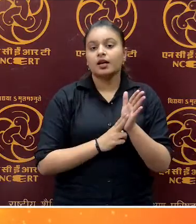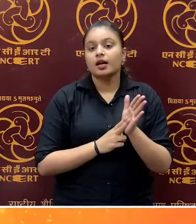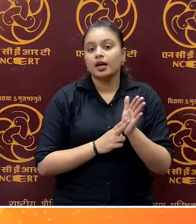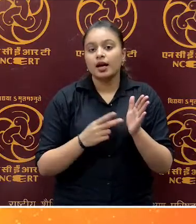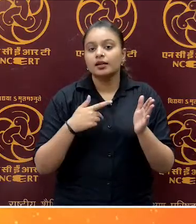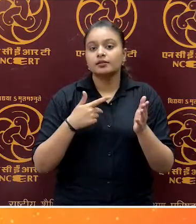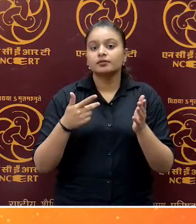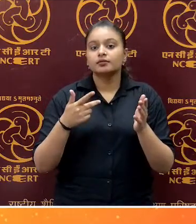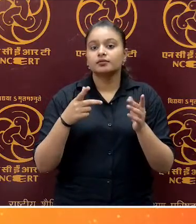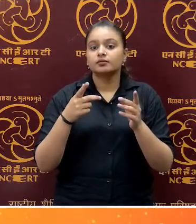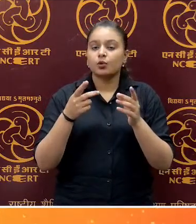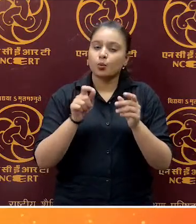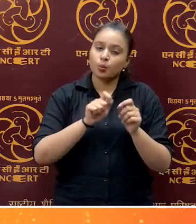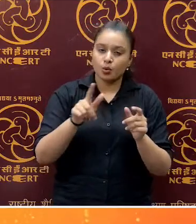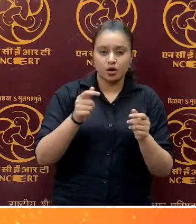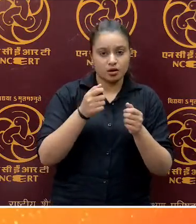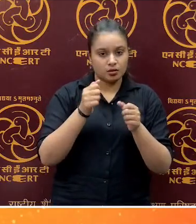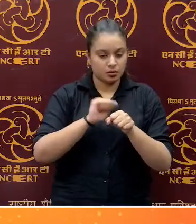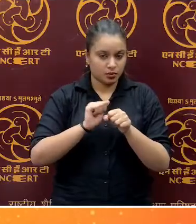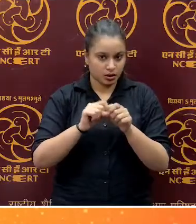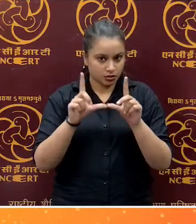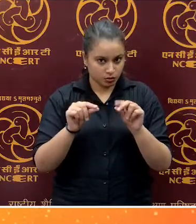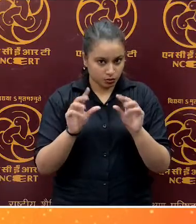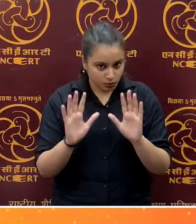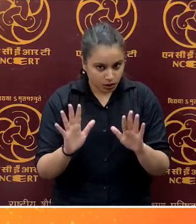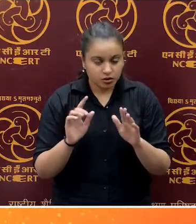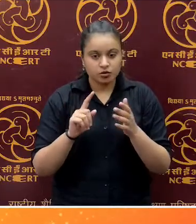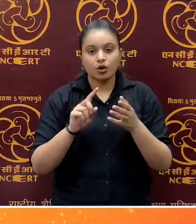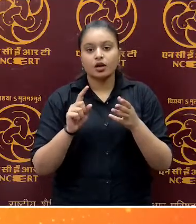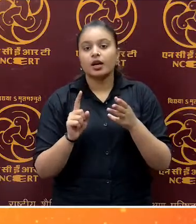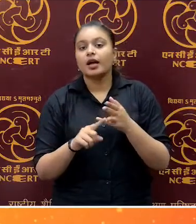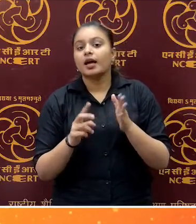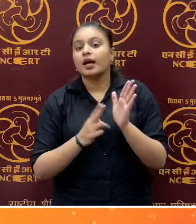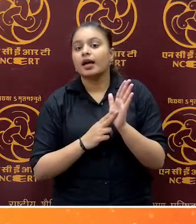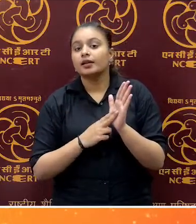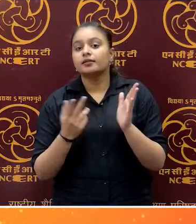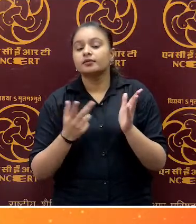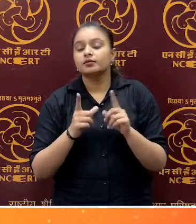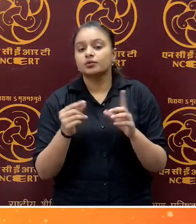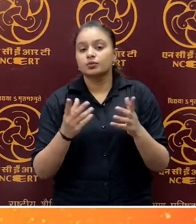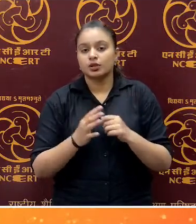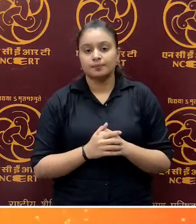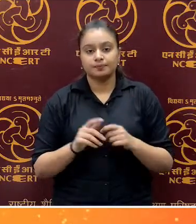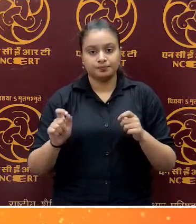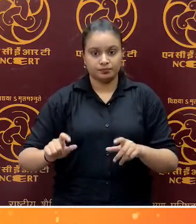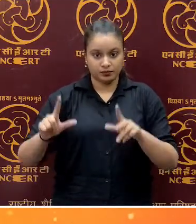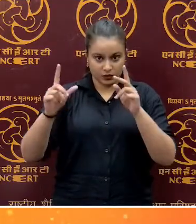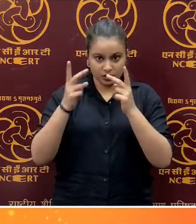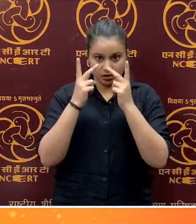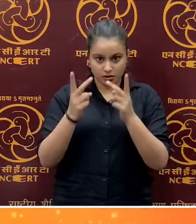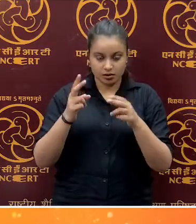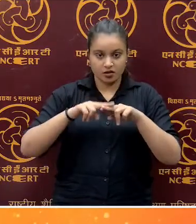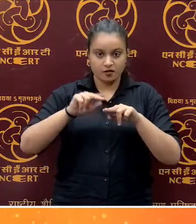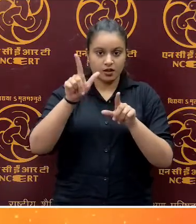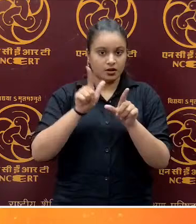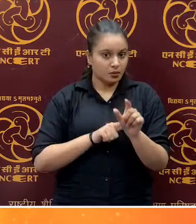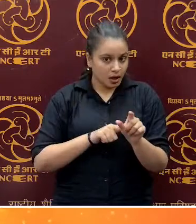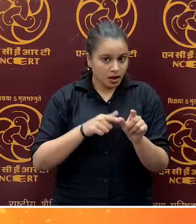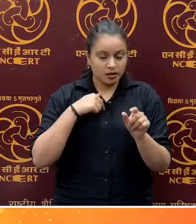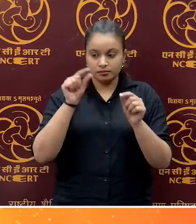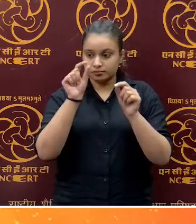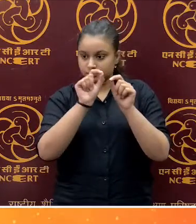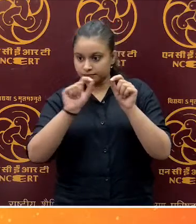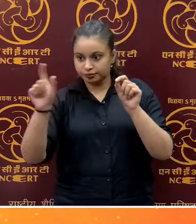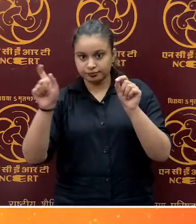spirit and U is for yours only. Lovely. And here we can see on screen that fly's name has got